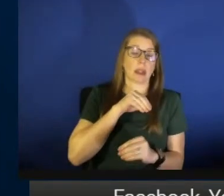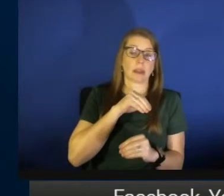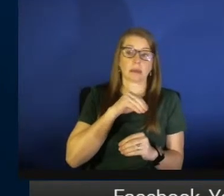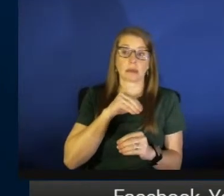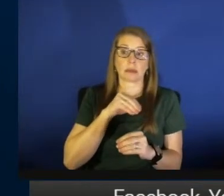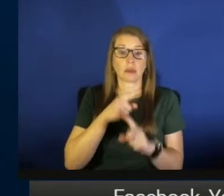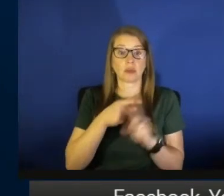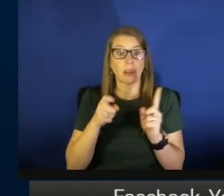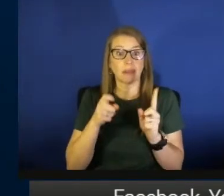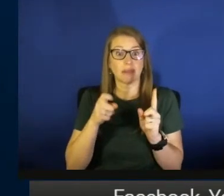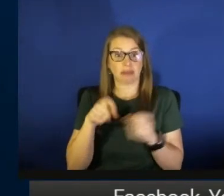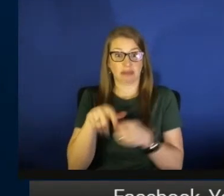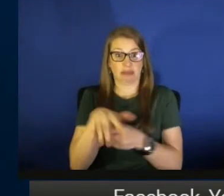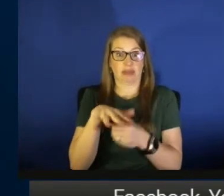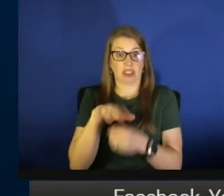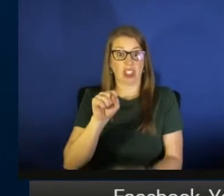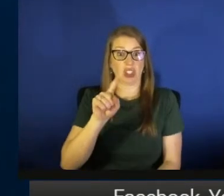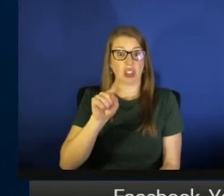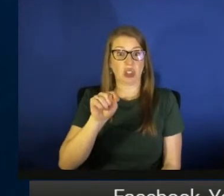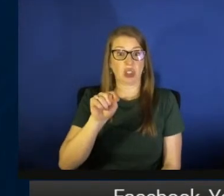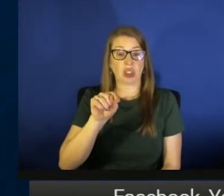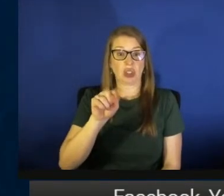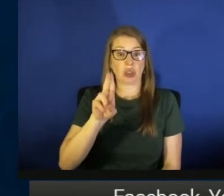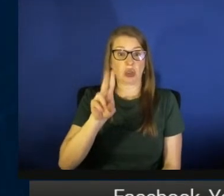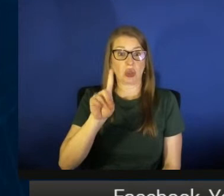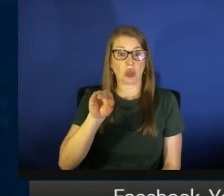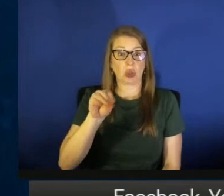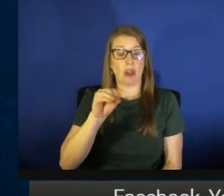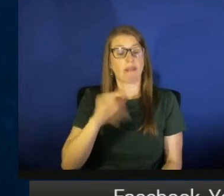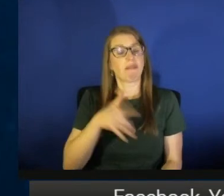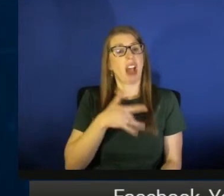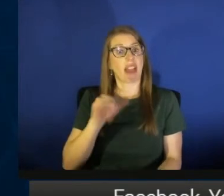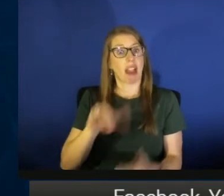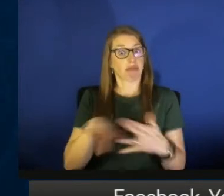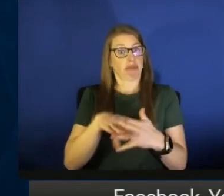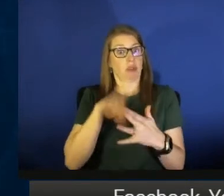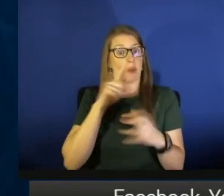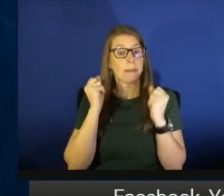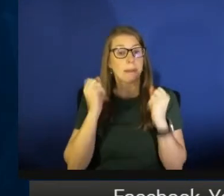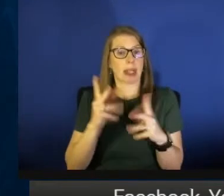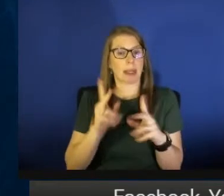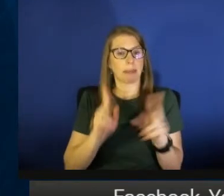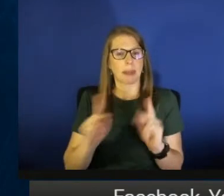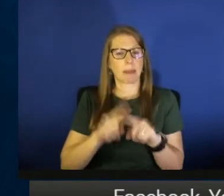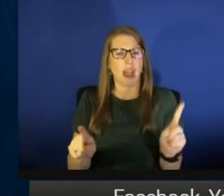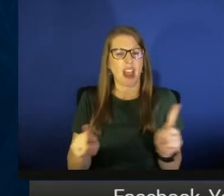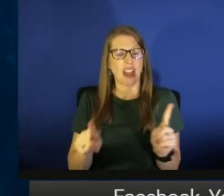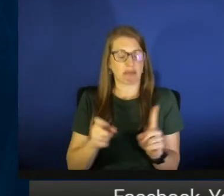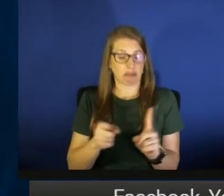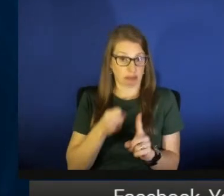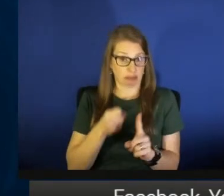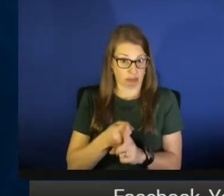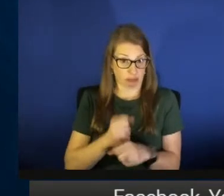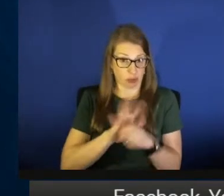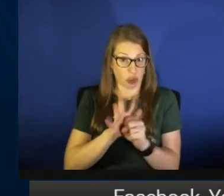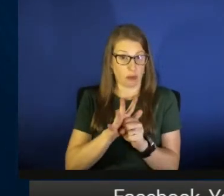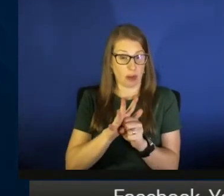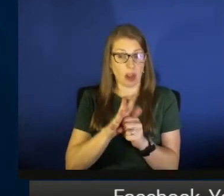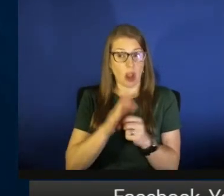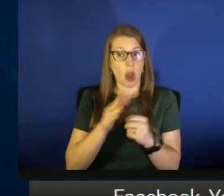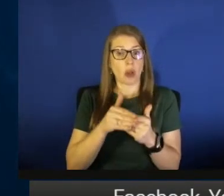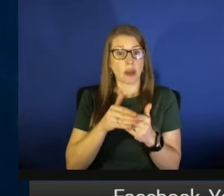felt kind of like a respite for many. But what kind of impact did COVID have away from work for you?